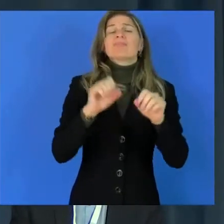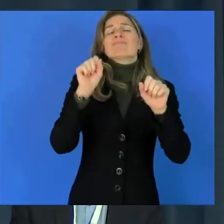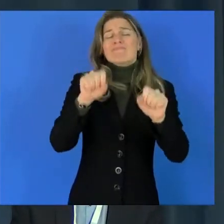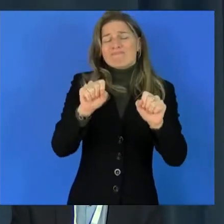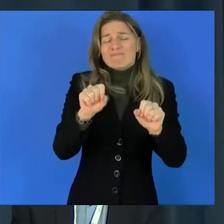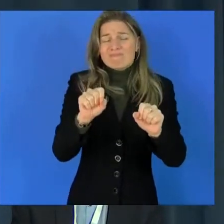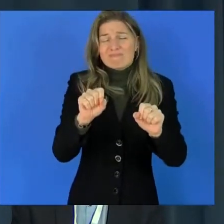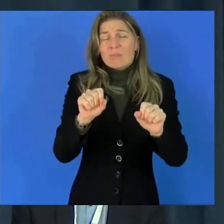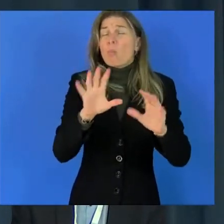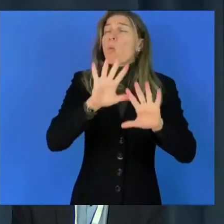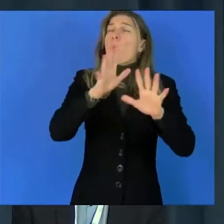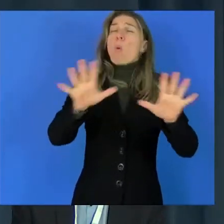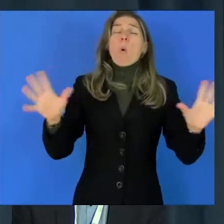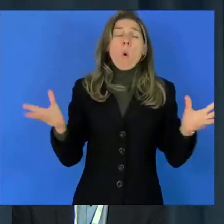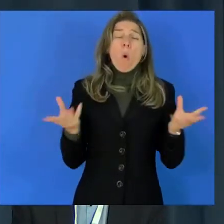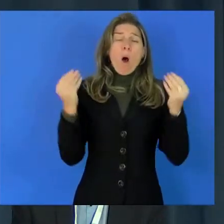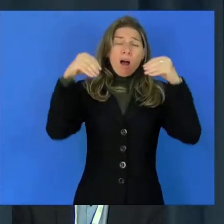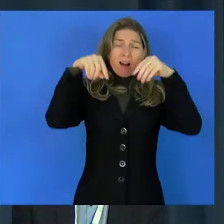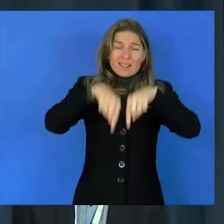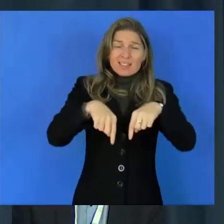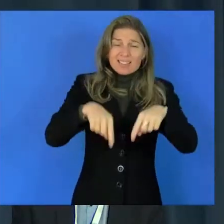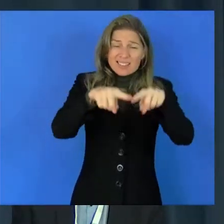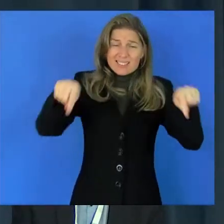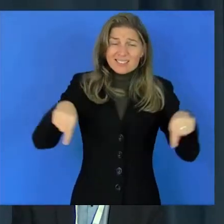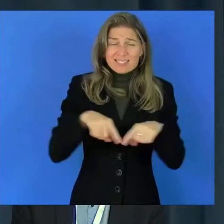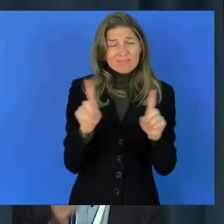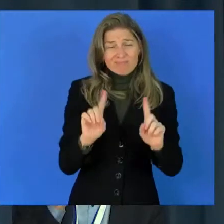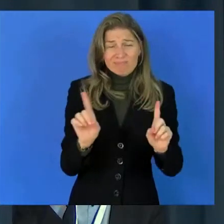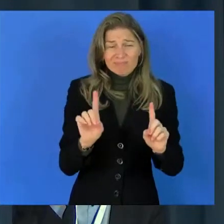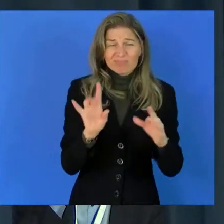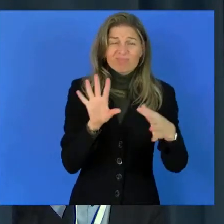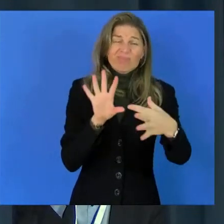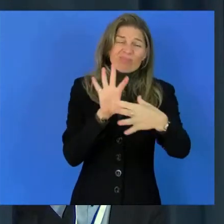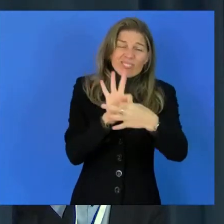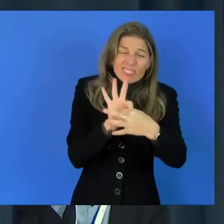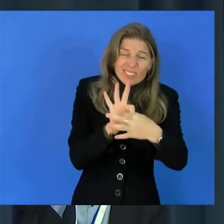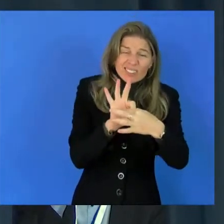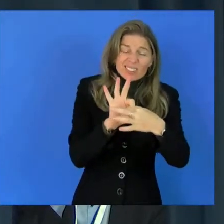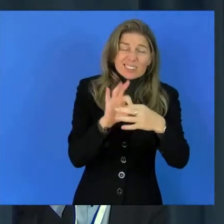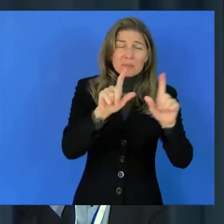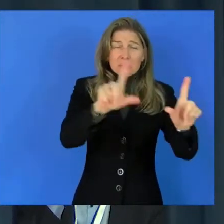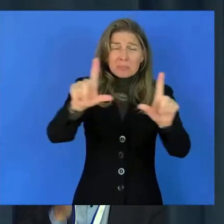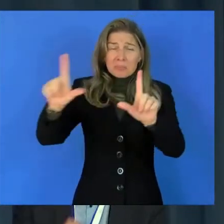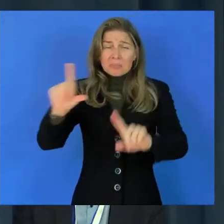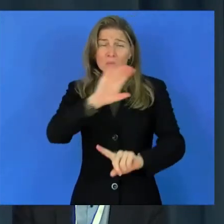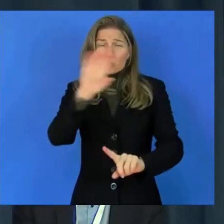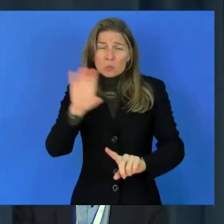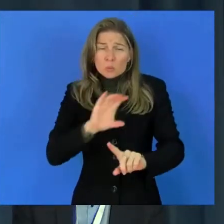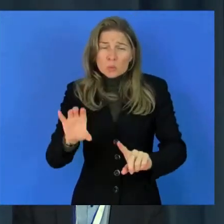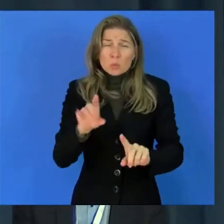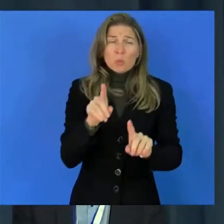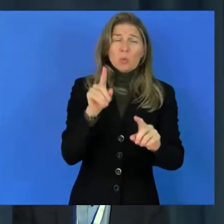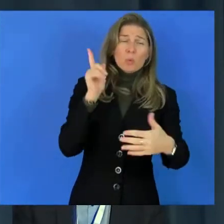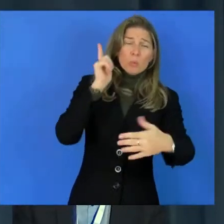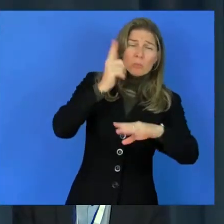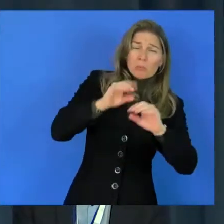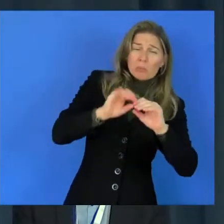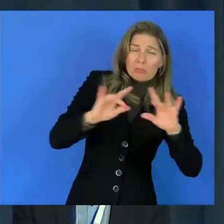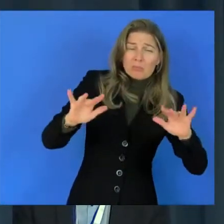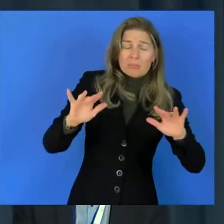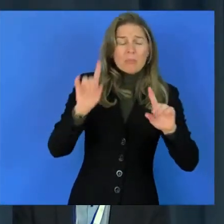have to connect all the way through technology, we will do this. Our time is now.